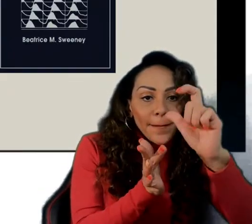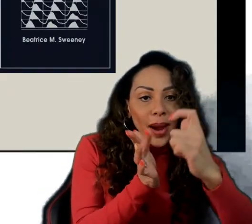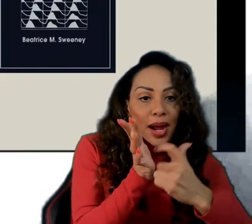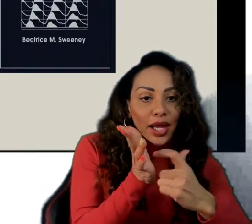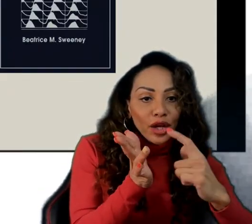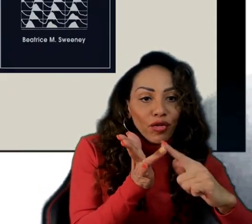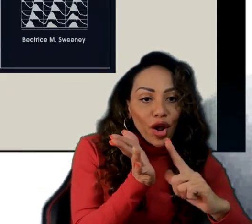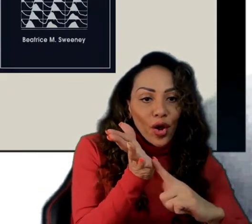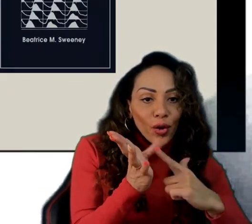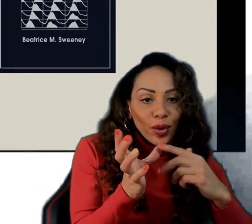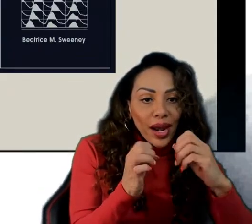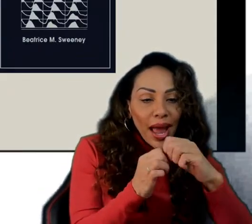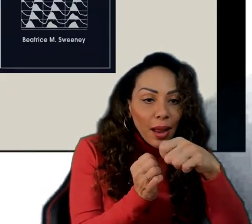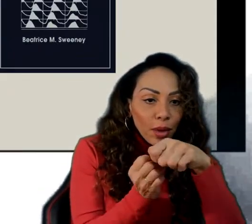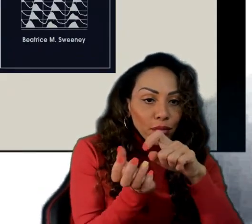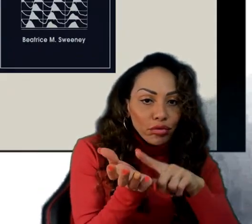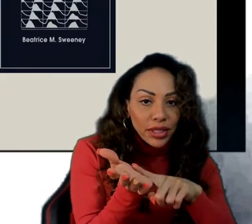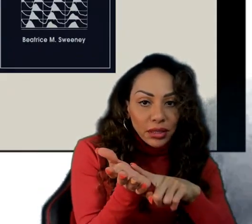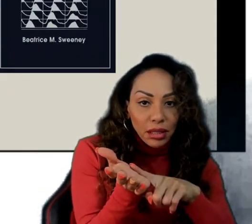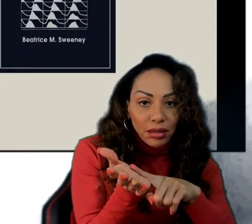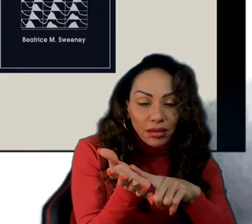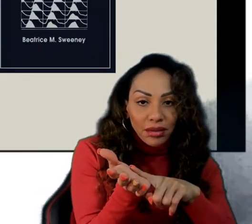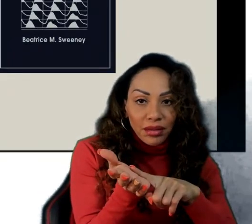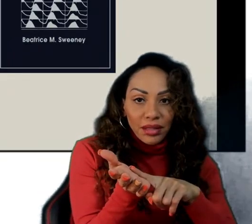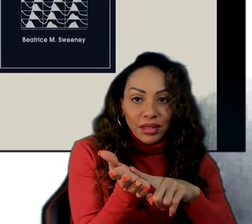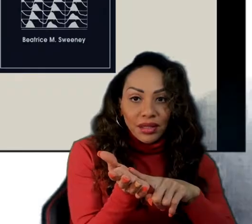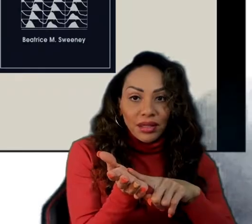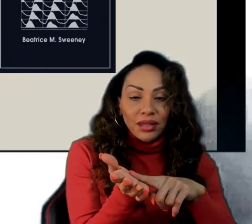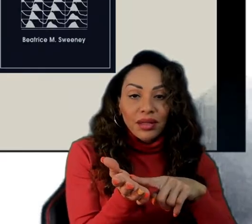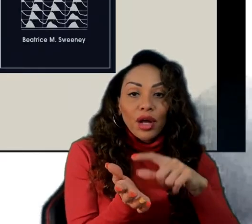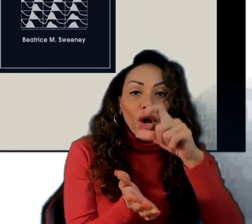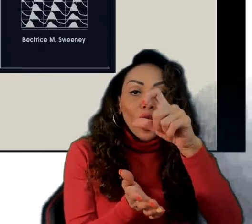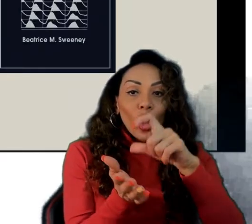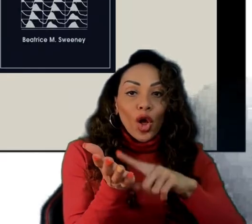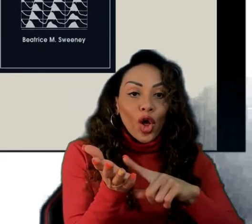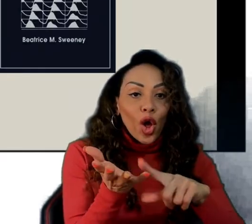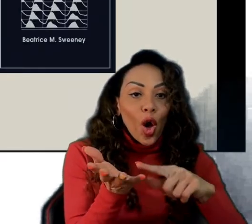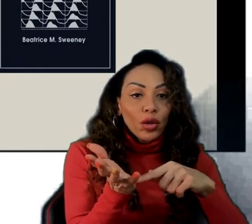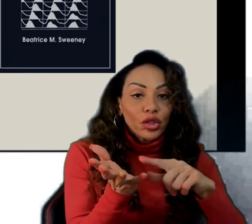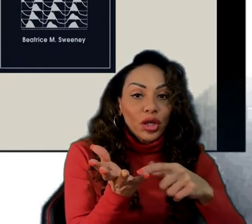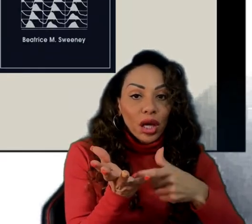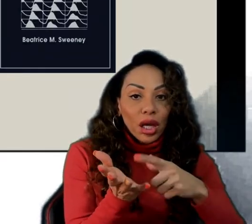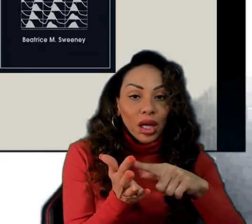And we received our culture from CSAP, who also trained us up.